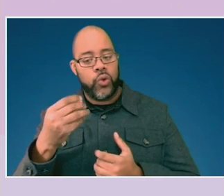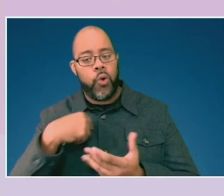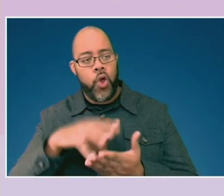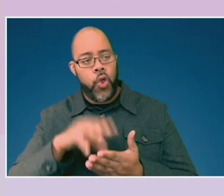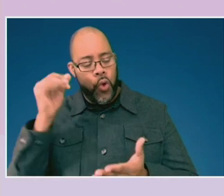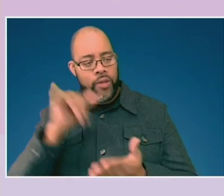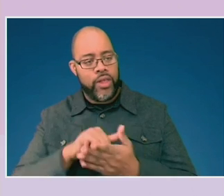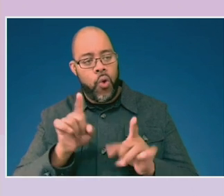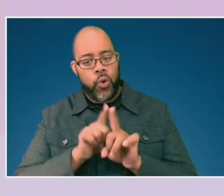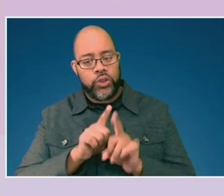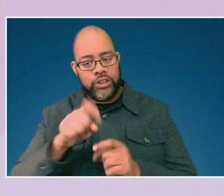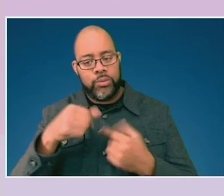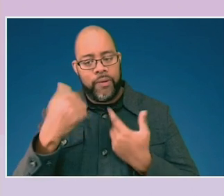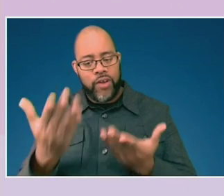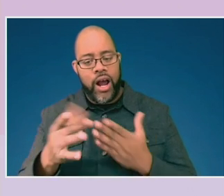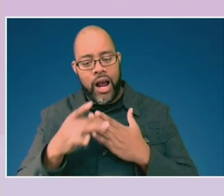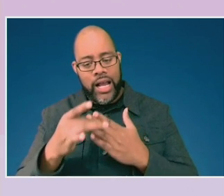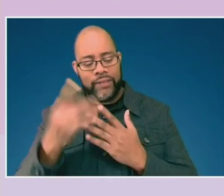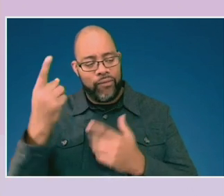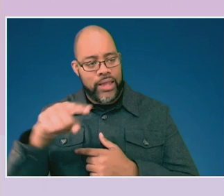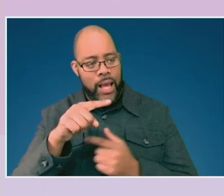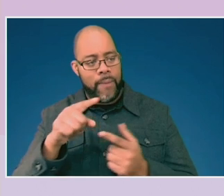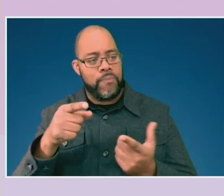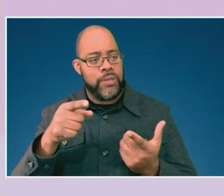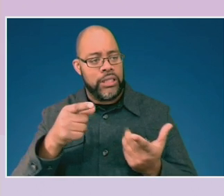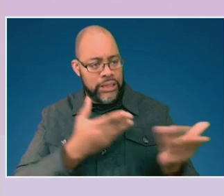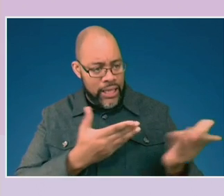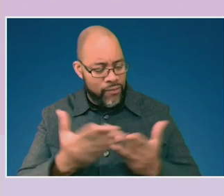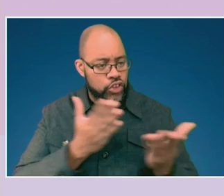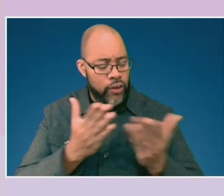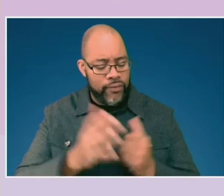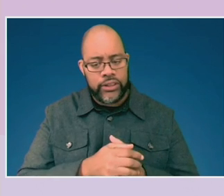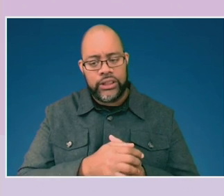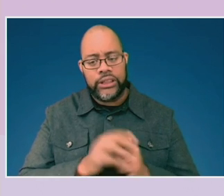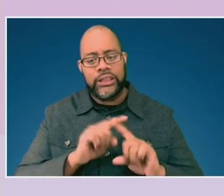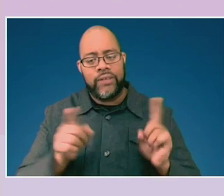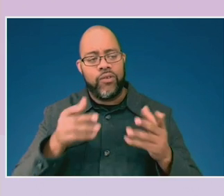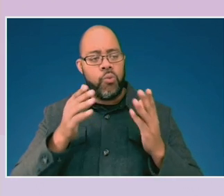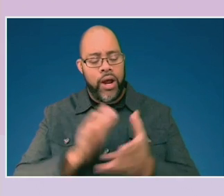also need to provide guidance for them if they are delivering services in a different way.